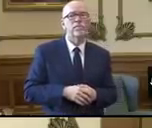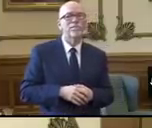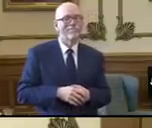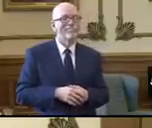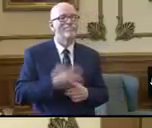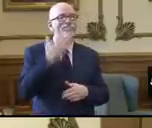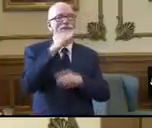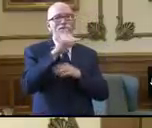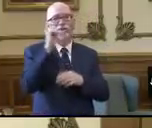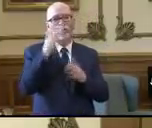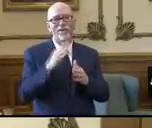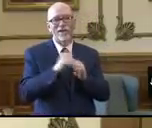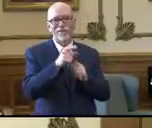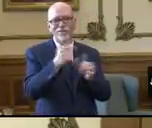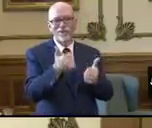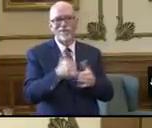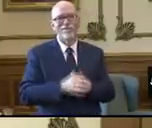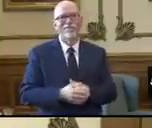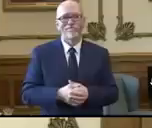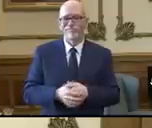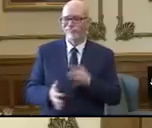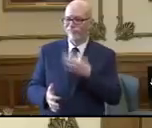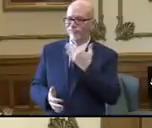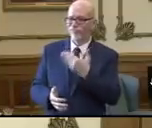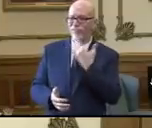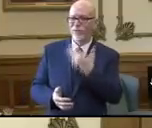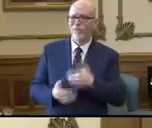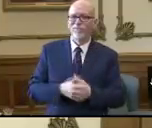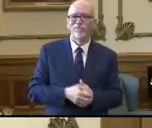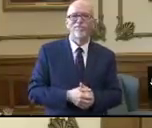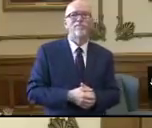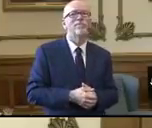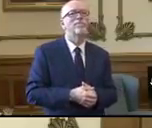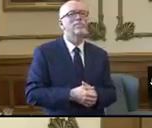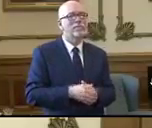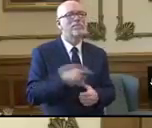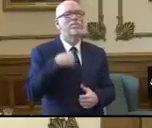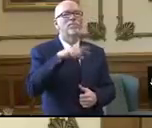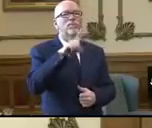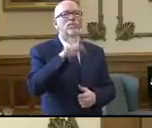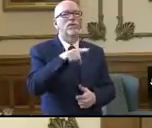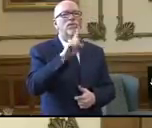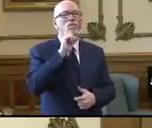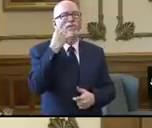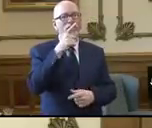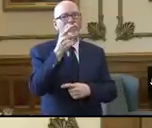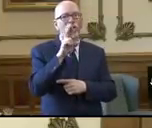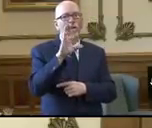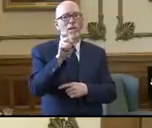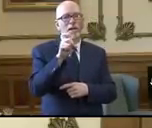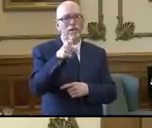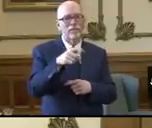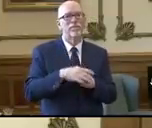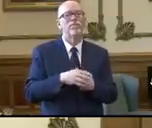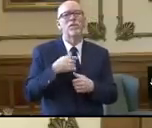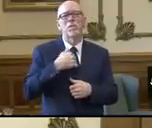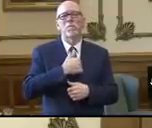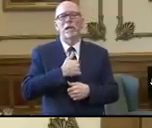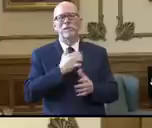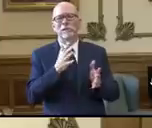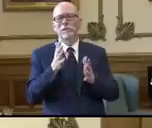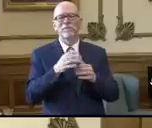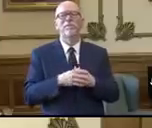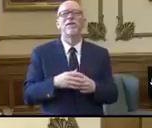Good afternoon, Governor. How are you doing today? Very good. Thank you. My questions are actually for Dr. Box, so I apologize